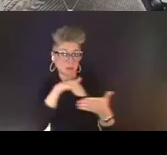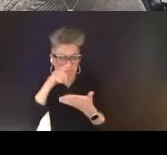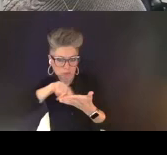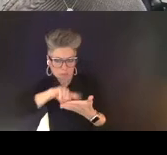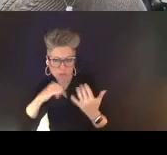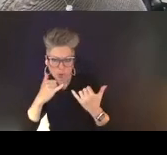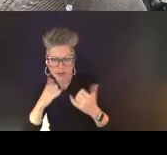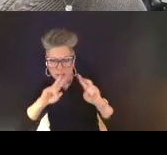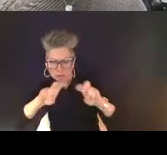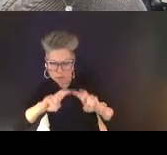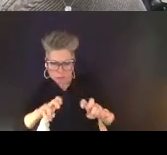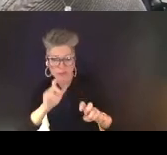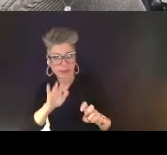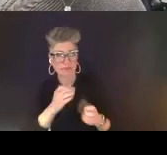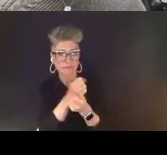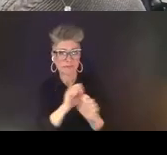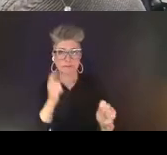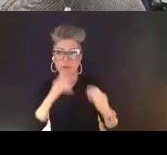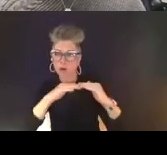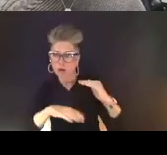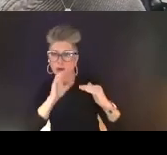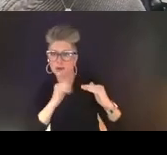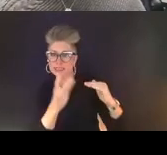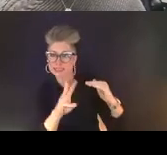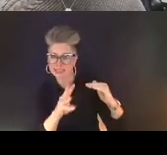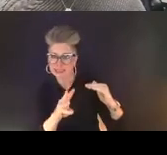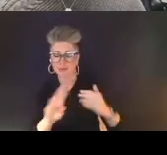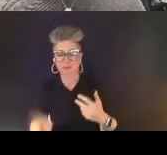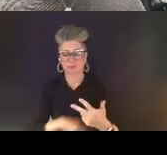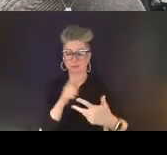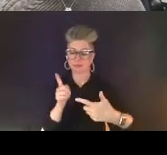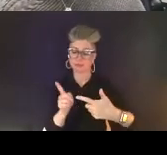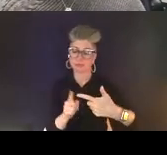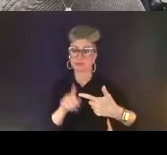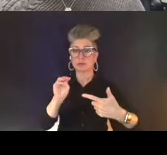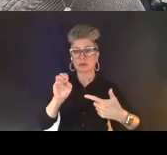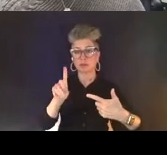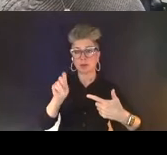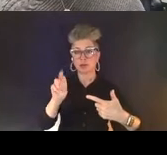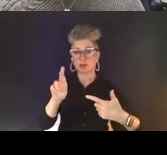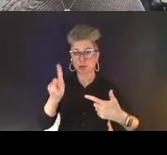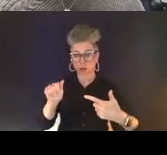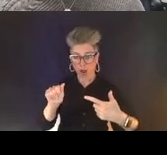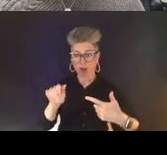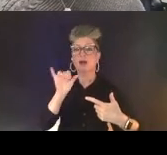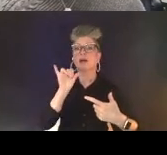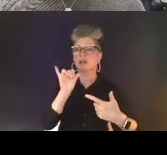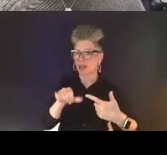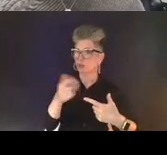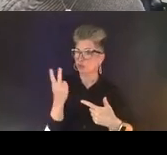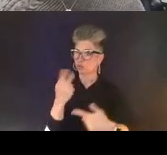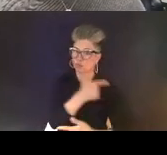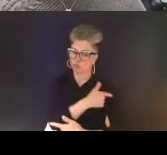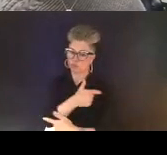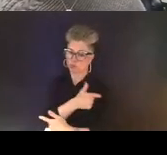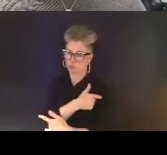of age. We also have the Moderna, and that also is a 2 injection series separated by 28 days. And that's